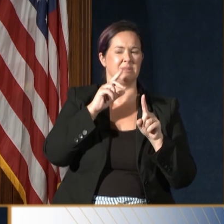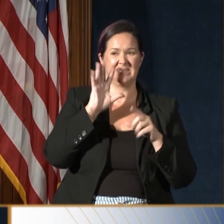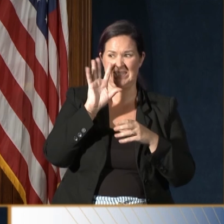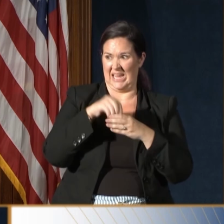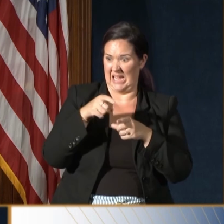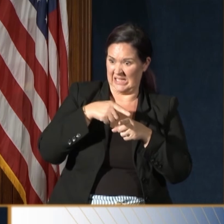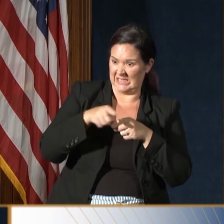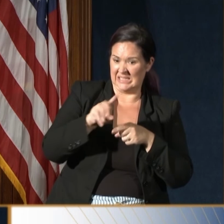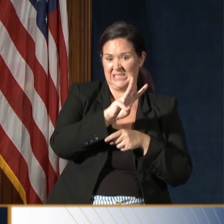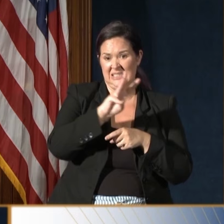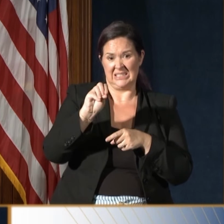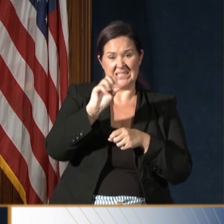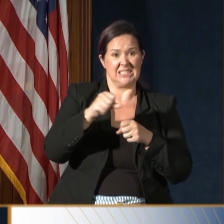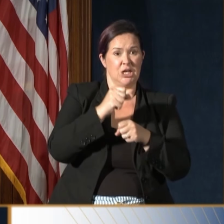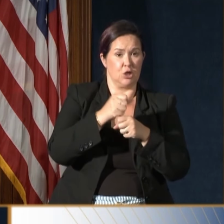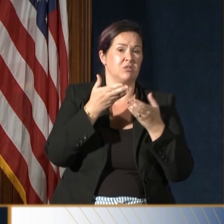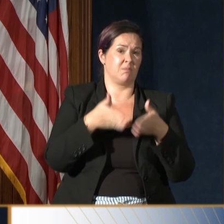of public service.